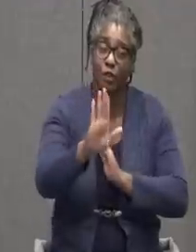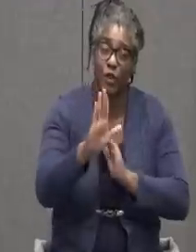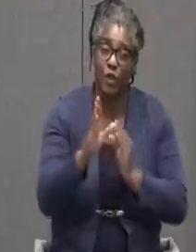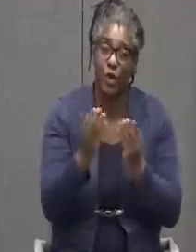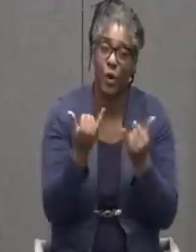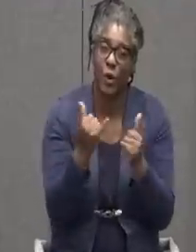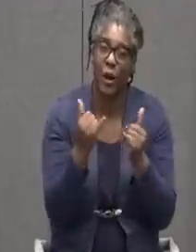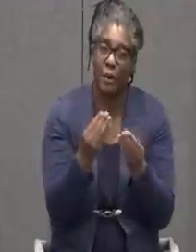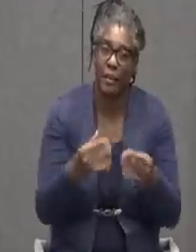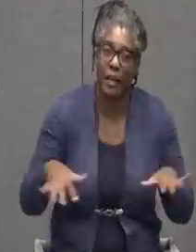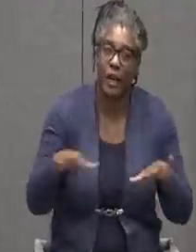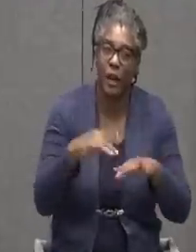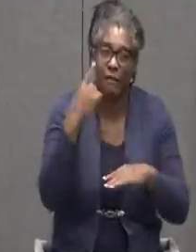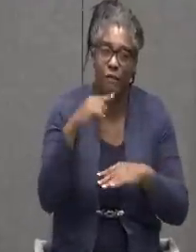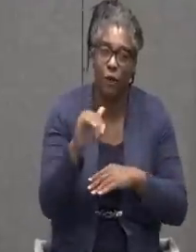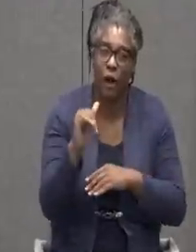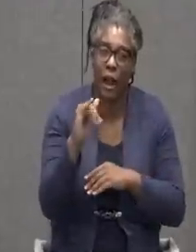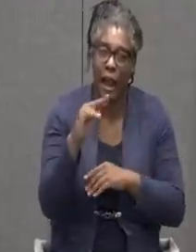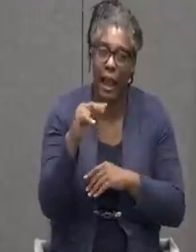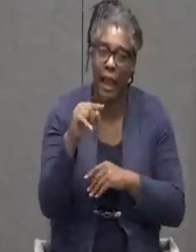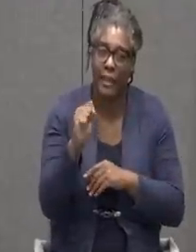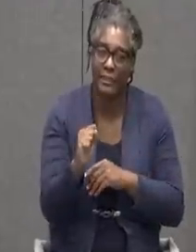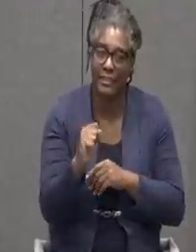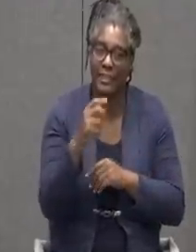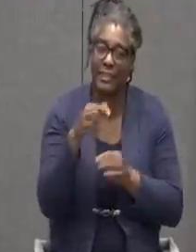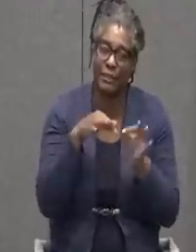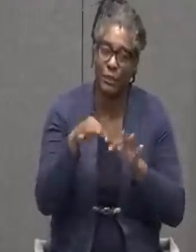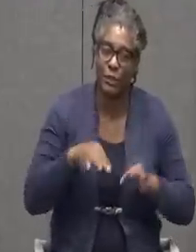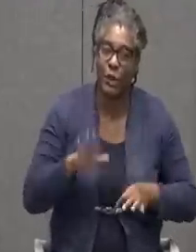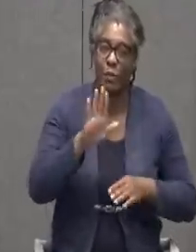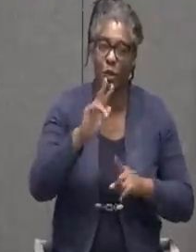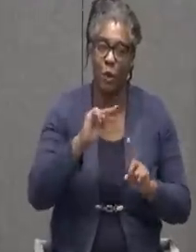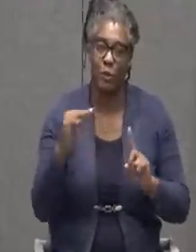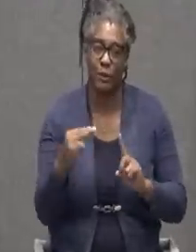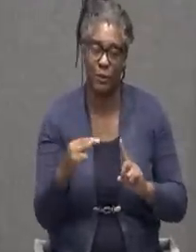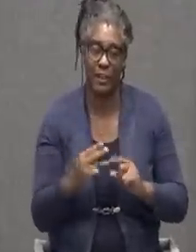about the perspective you envision them from. Oh no,